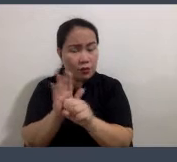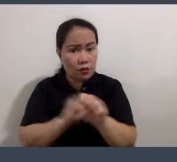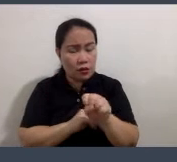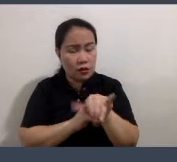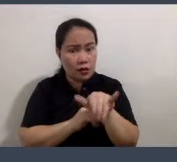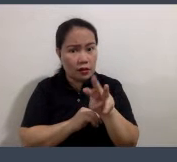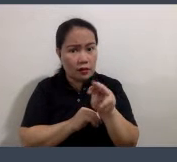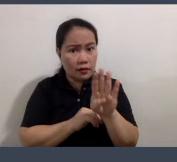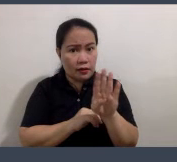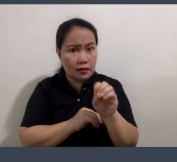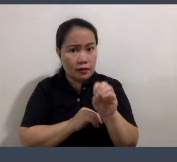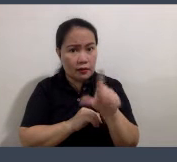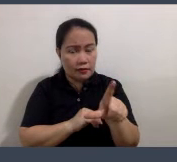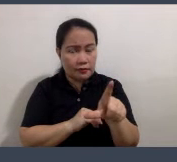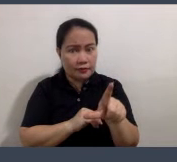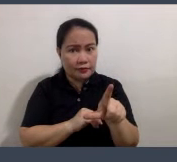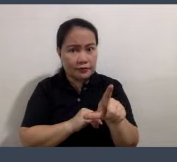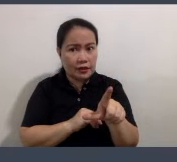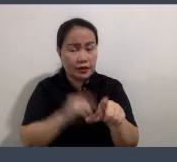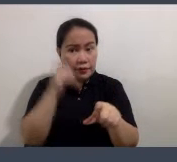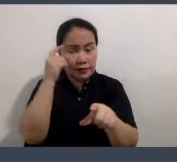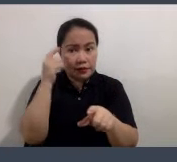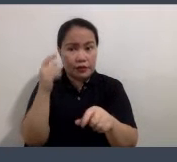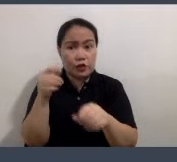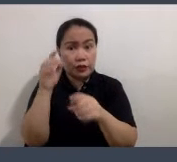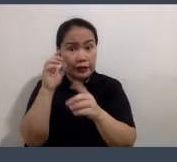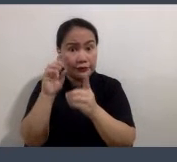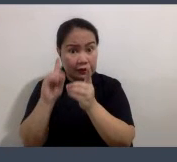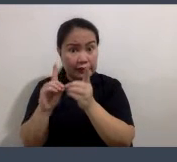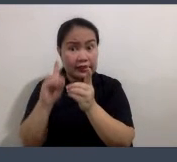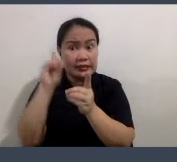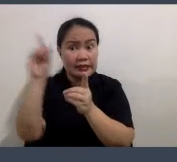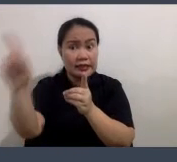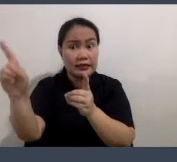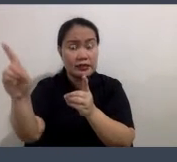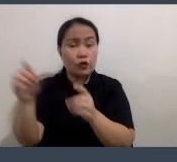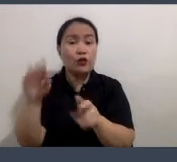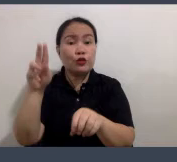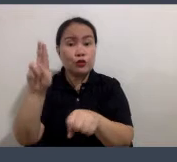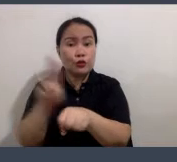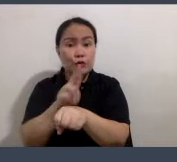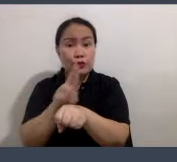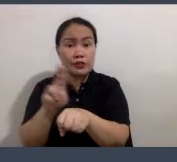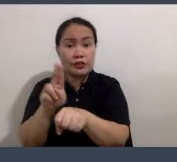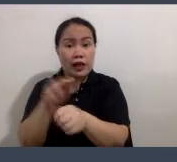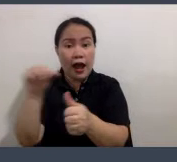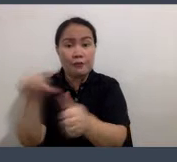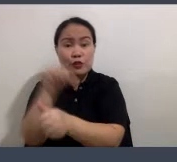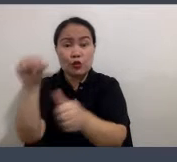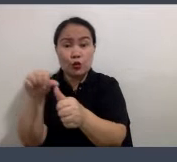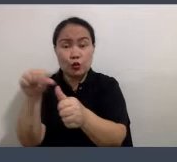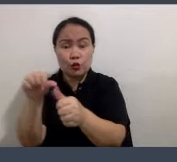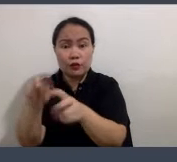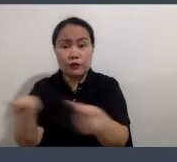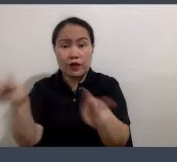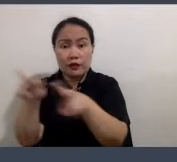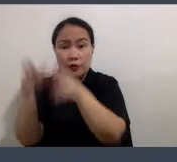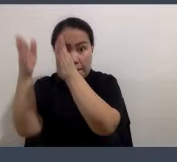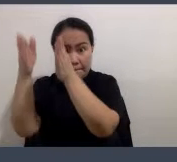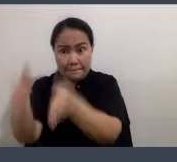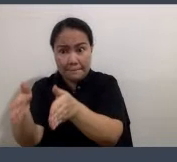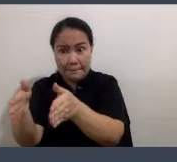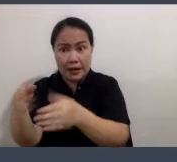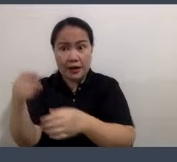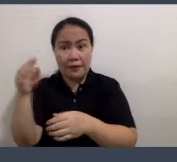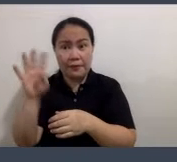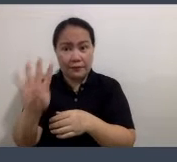since we are referring to the distance, so we will be using two bars. So the absolute value of positive 4 is equal